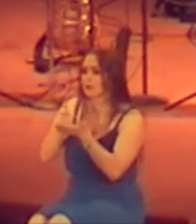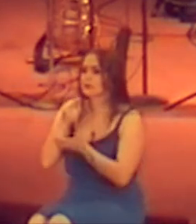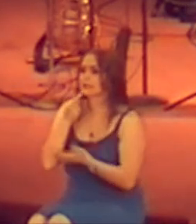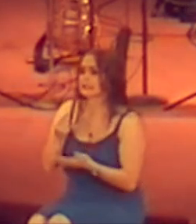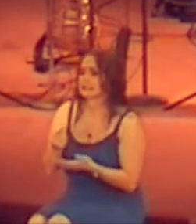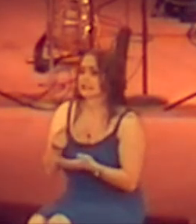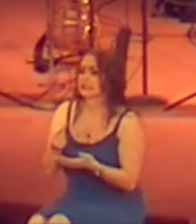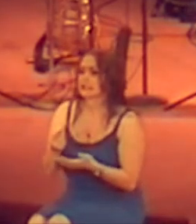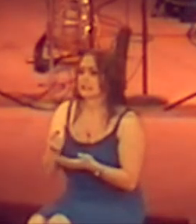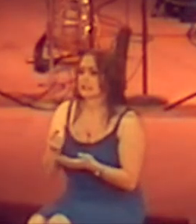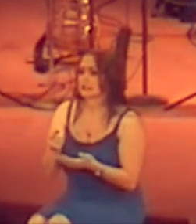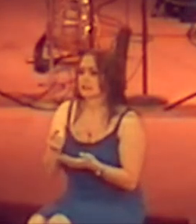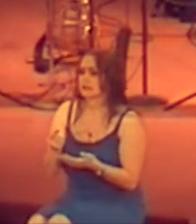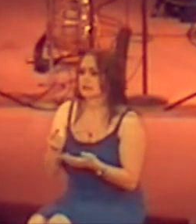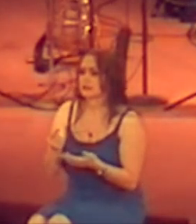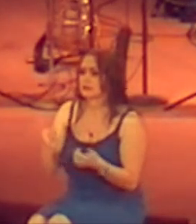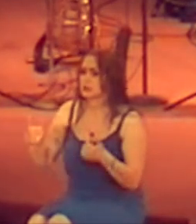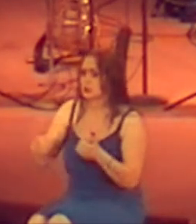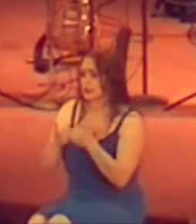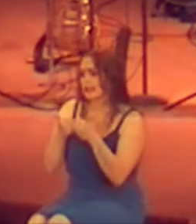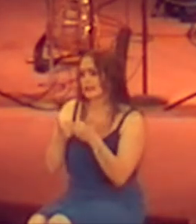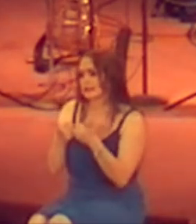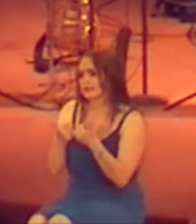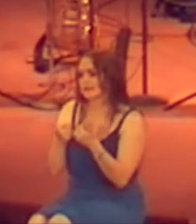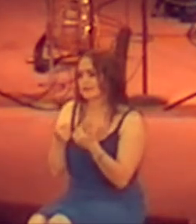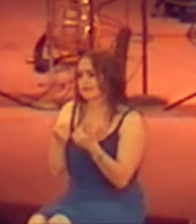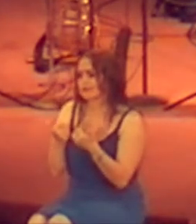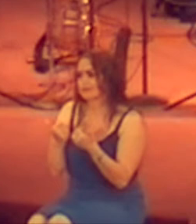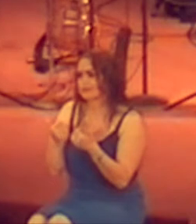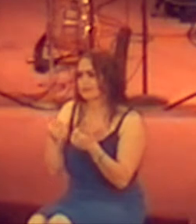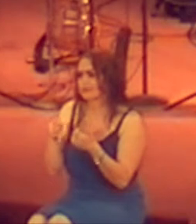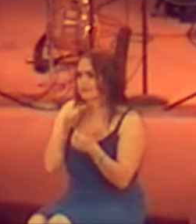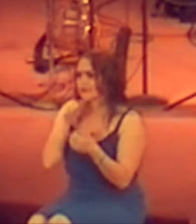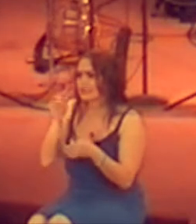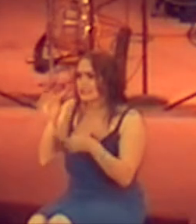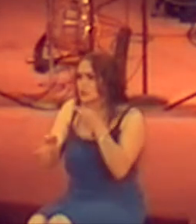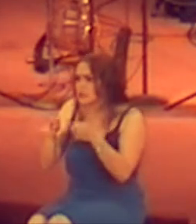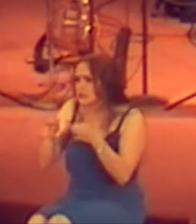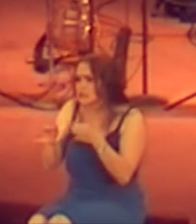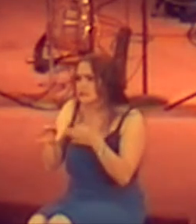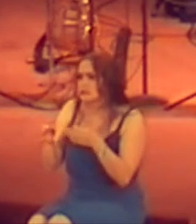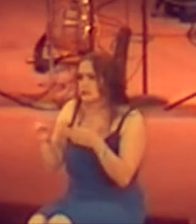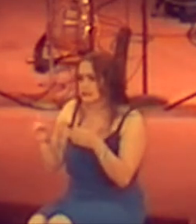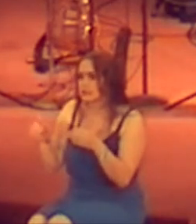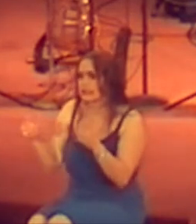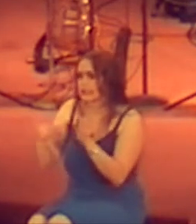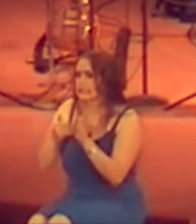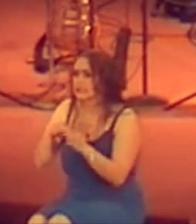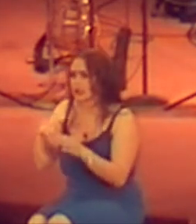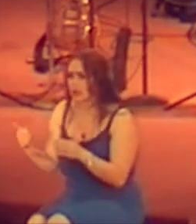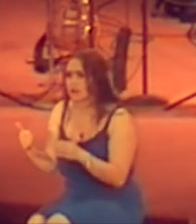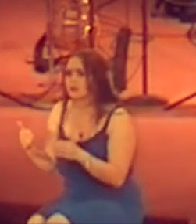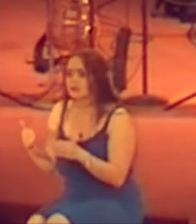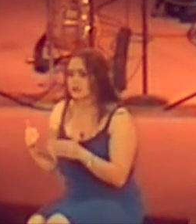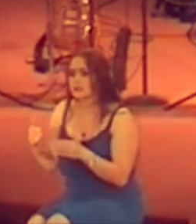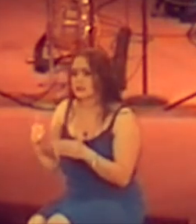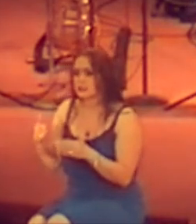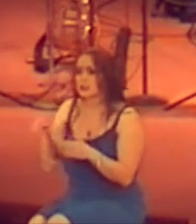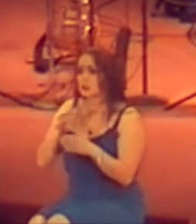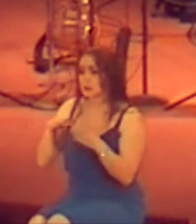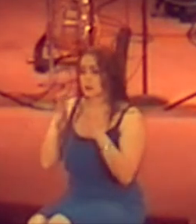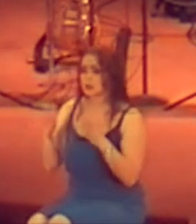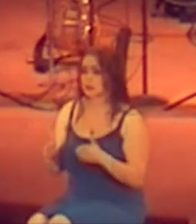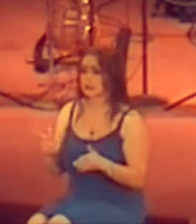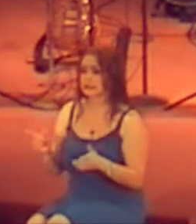such as in challenging injustice against others, and what remains only destructive. Evangelical Christians at times,